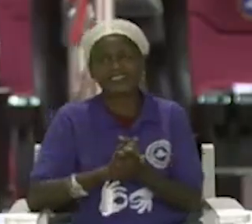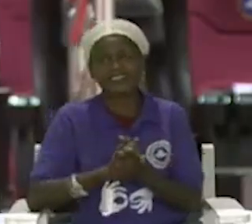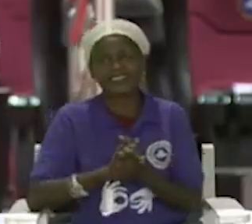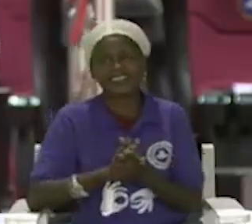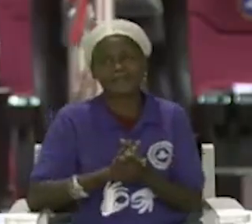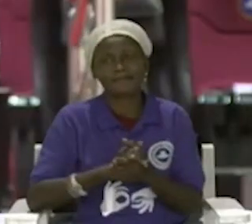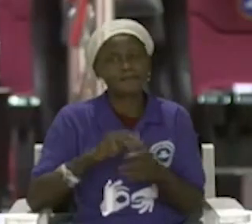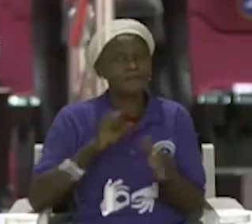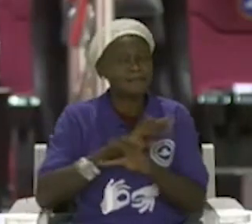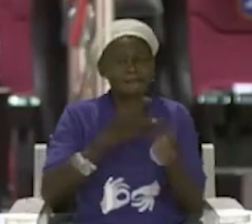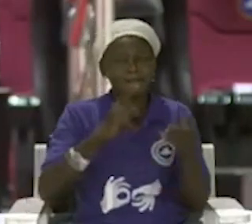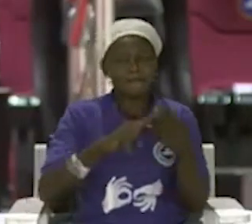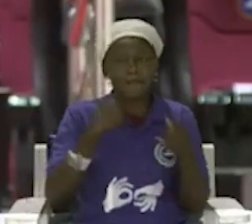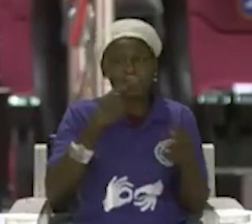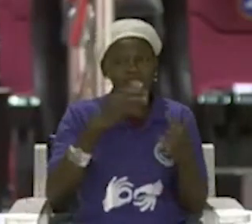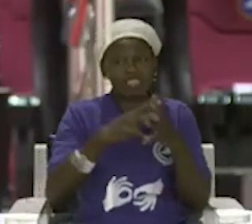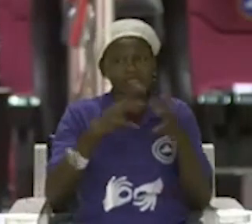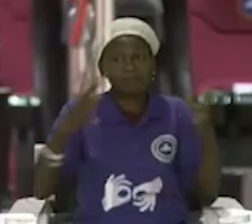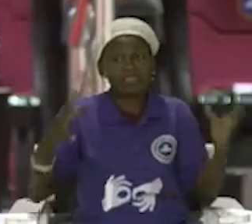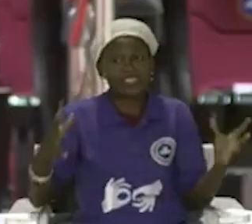I don't want to say much,